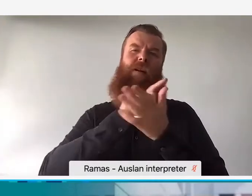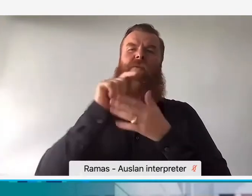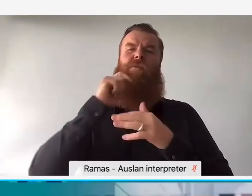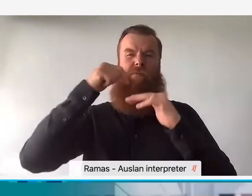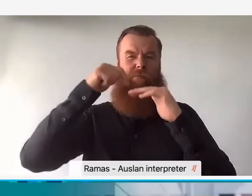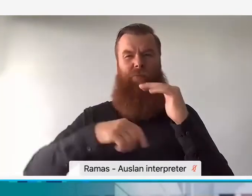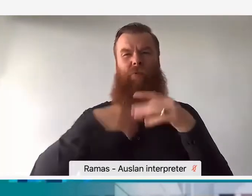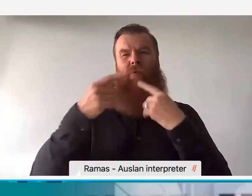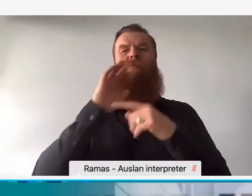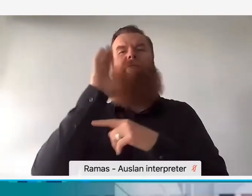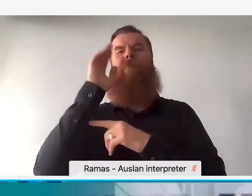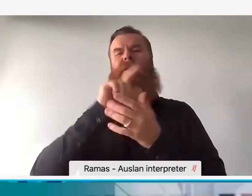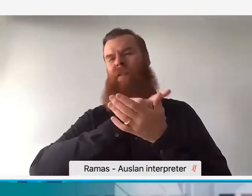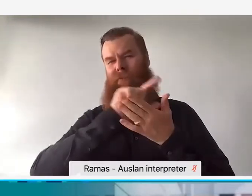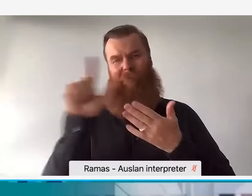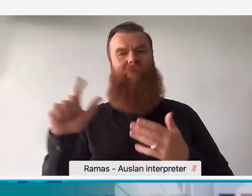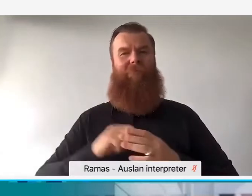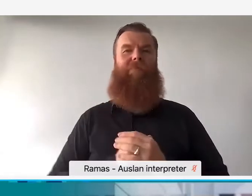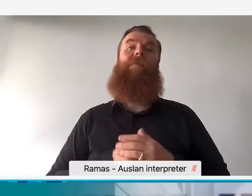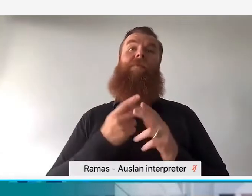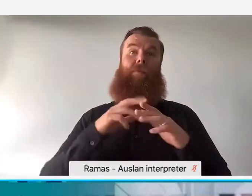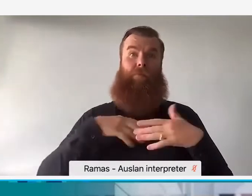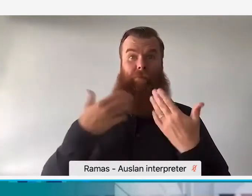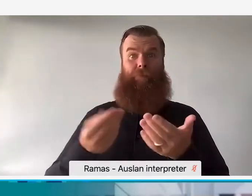Now I would like to hand over to Michelle.